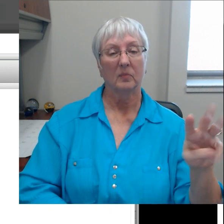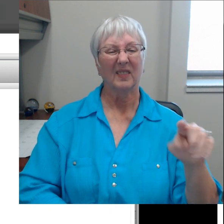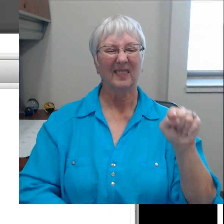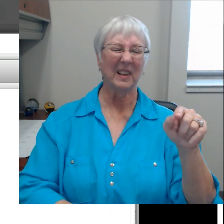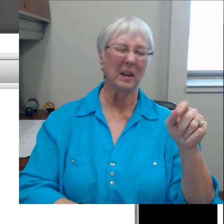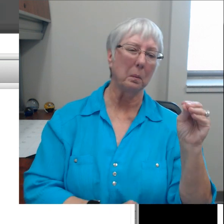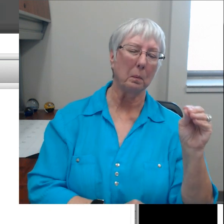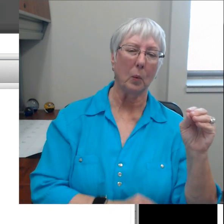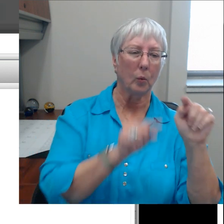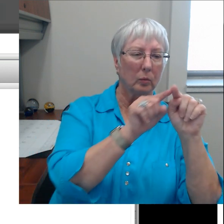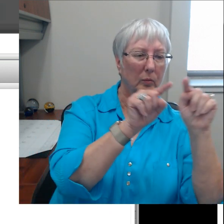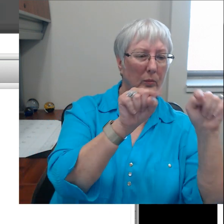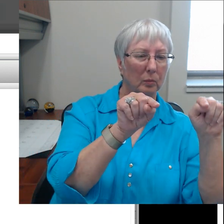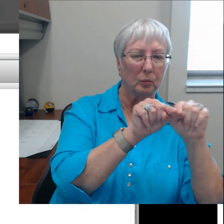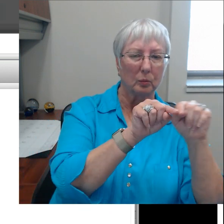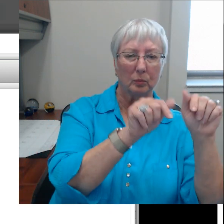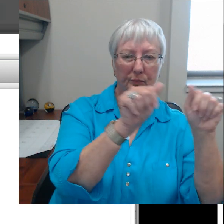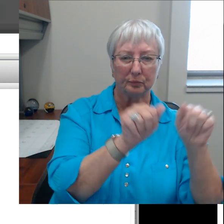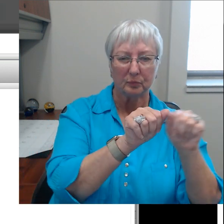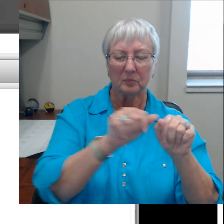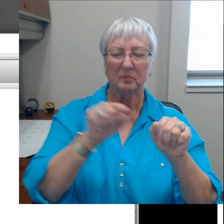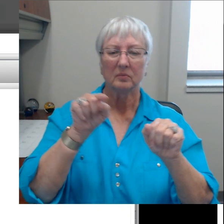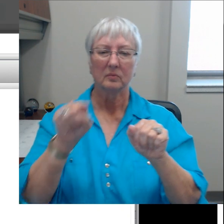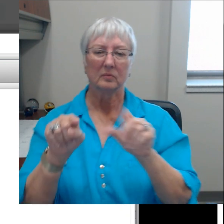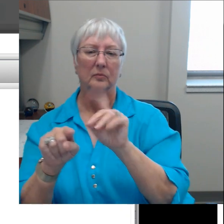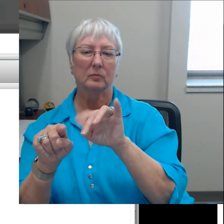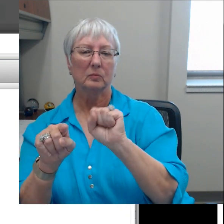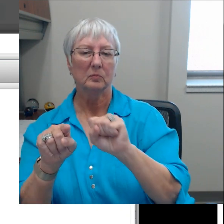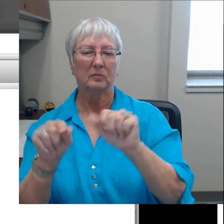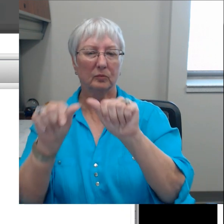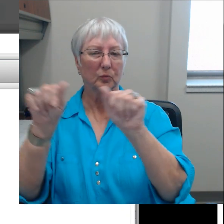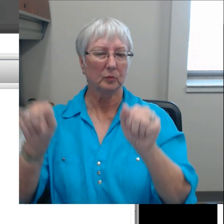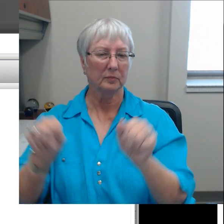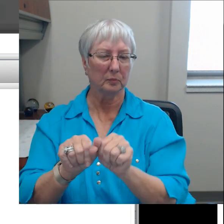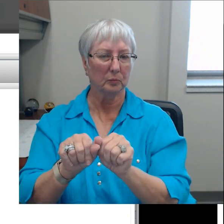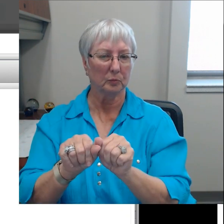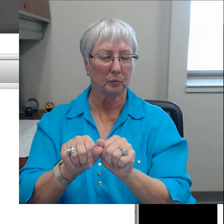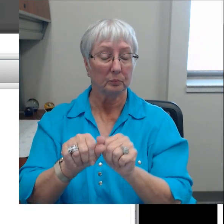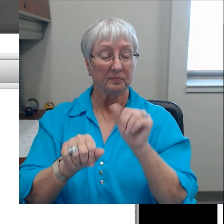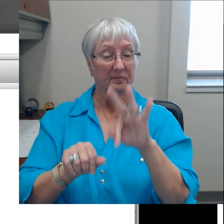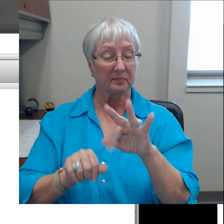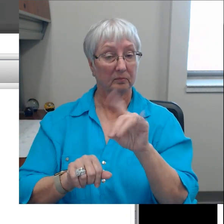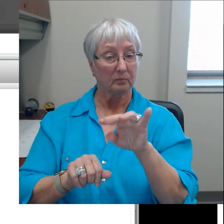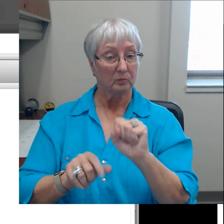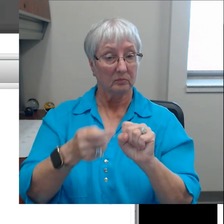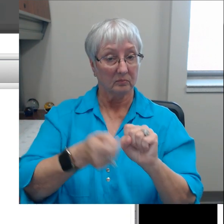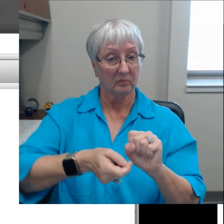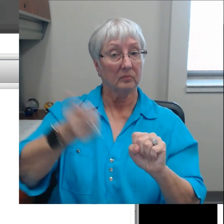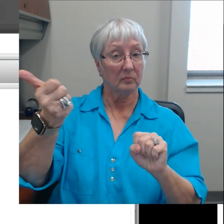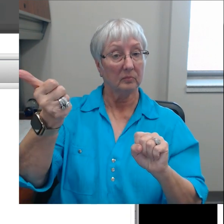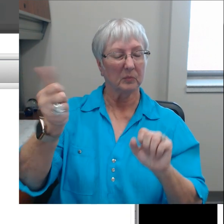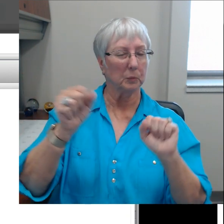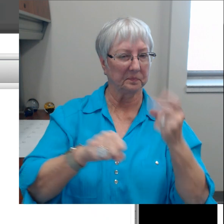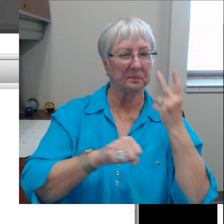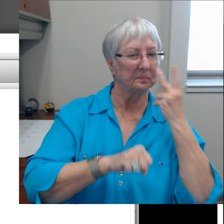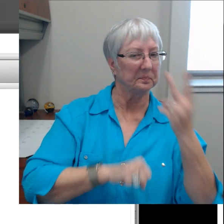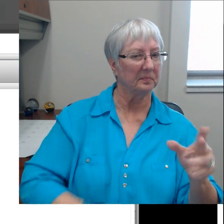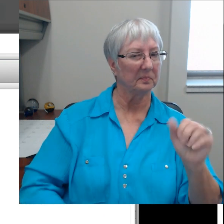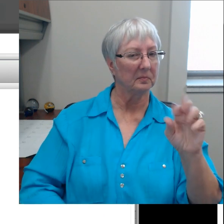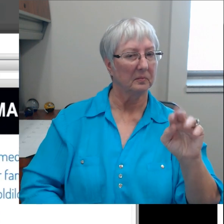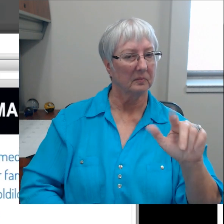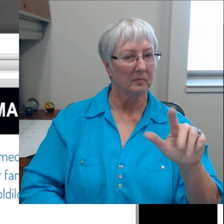bit wider than Dosis. If we temporarily change our font stack and remove Dosis, we can see what this will look like. We'll save our CSS with Dosis